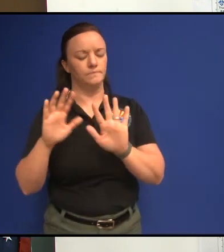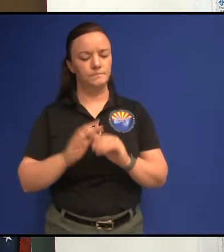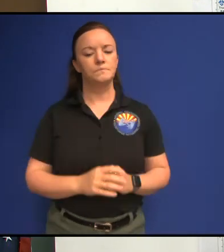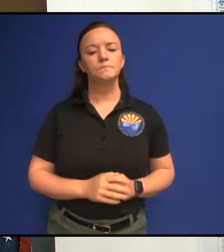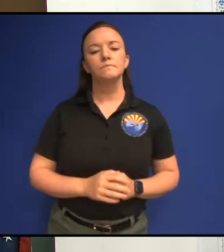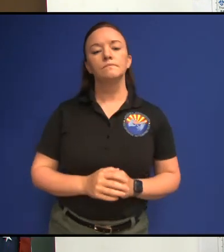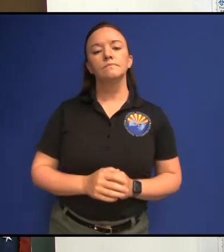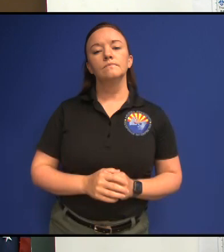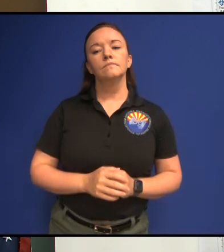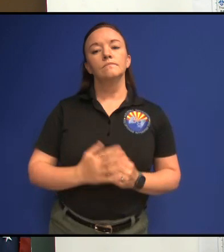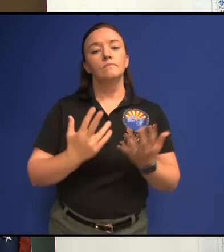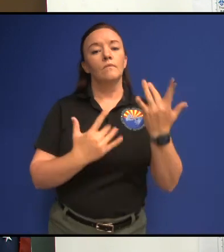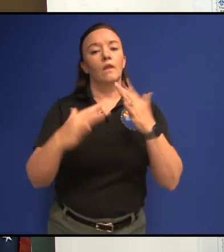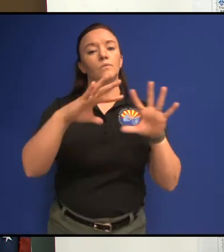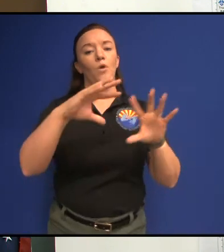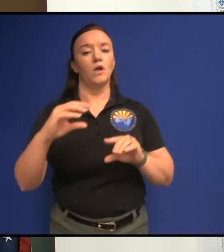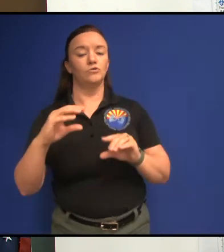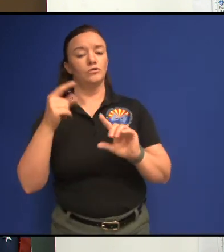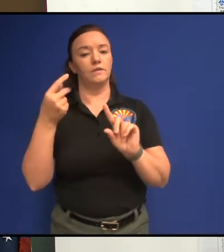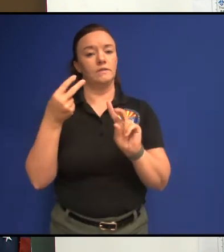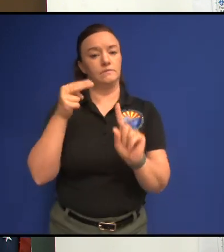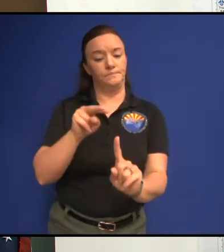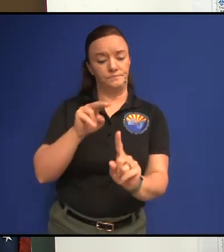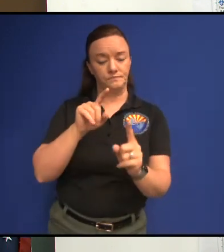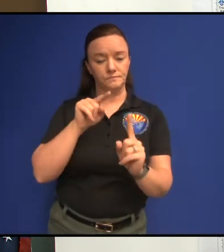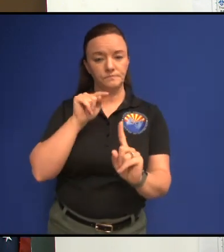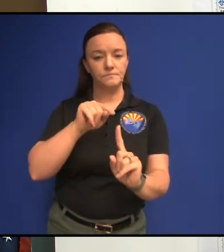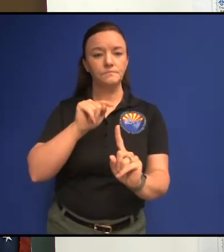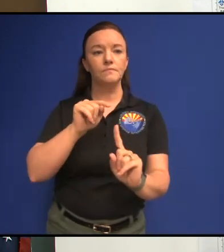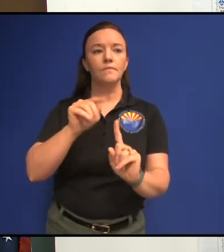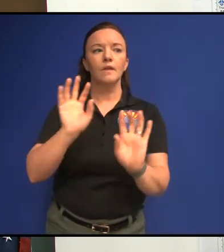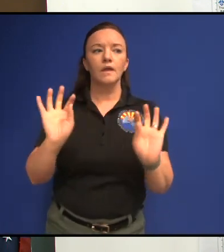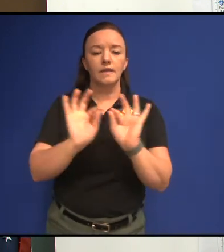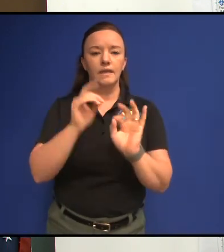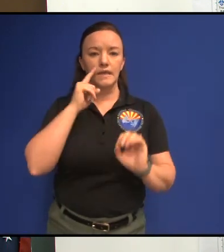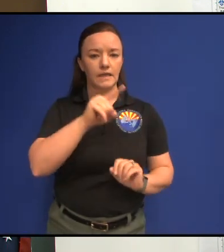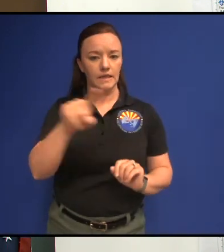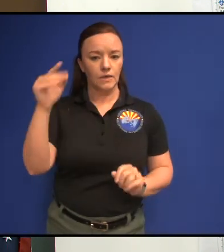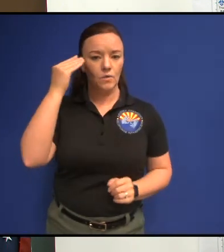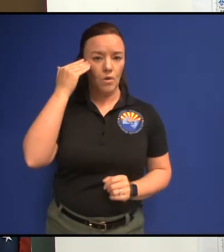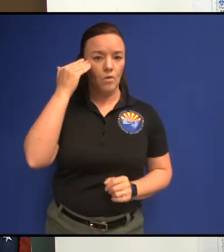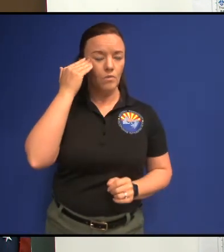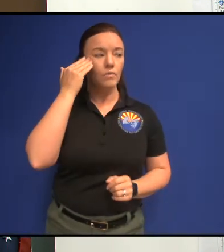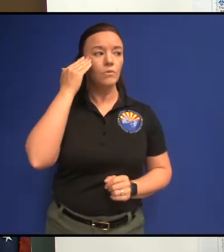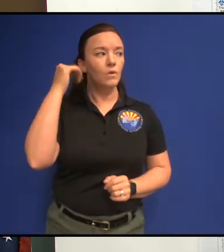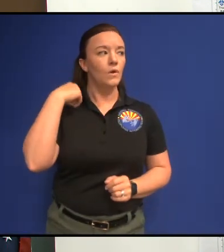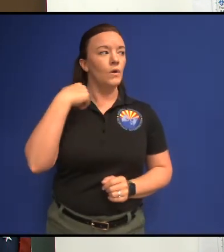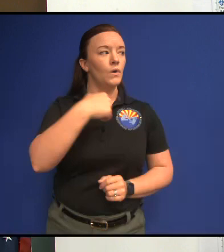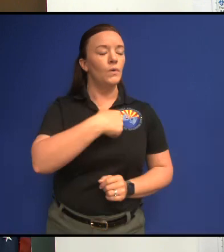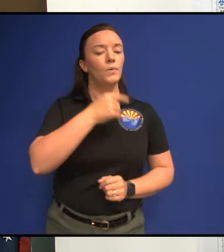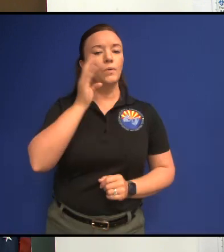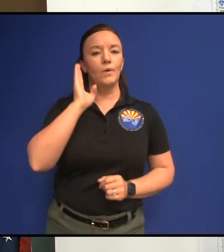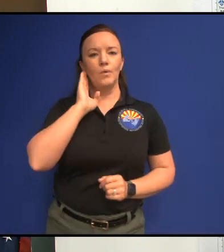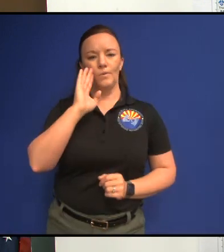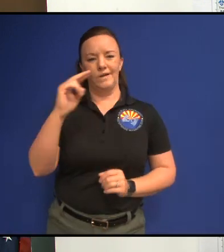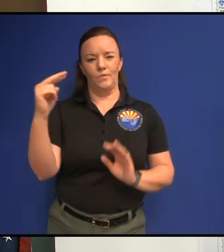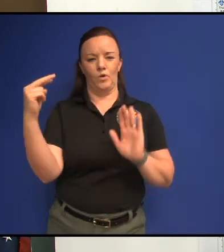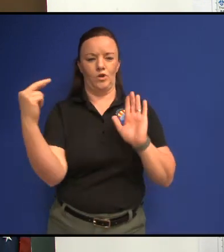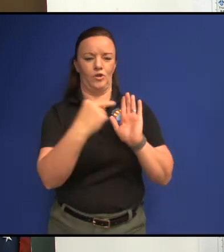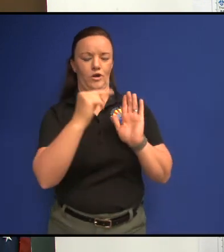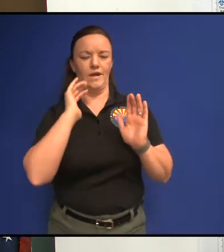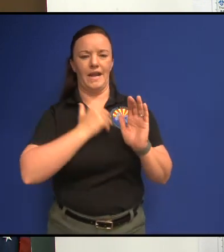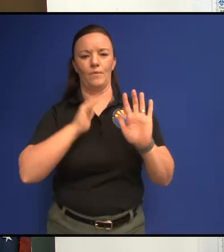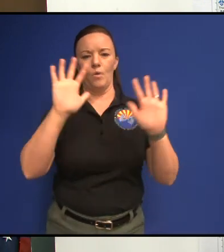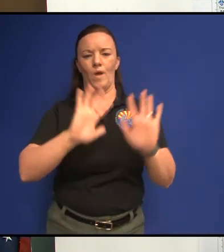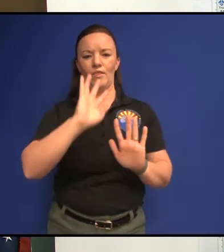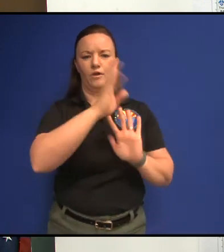suppression side of things, I think the key for folks to know is that we're going to be looking at our weather matrix